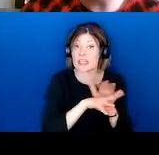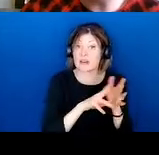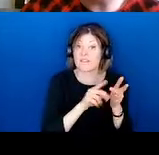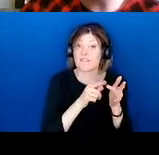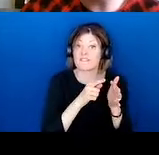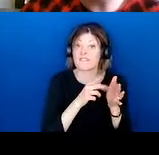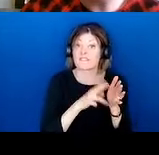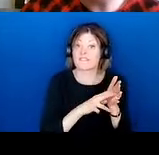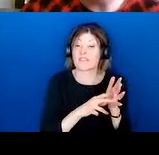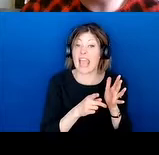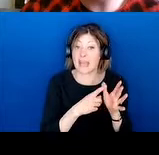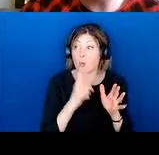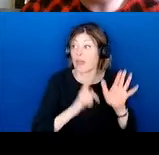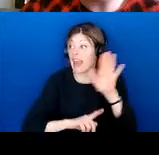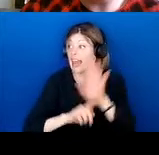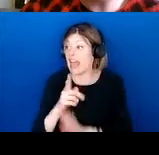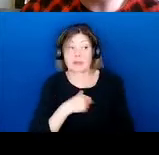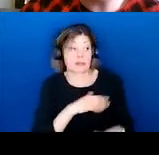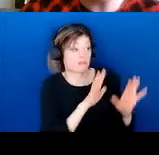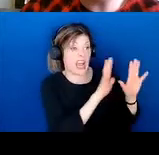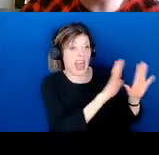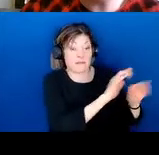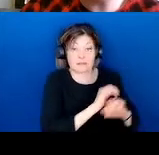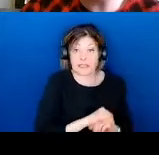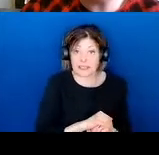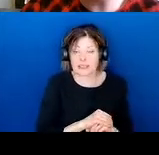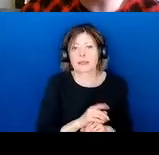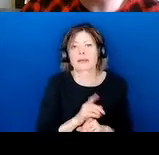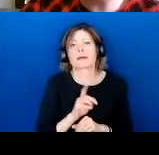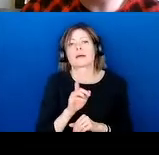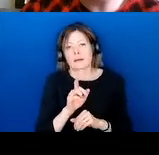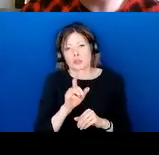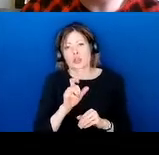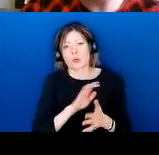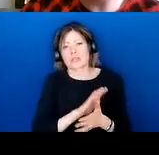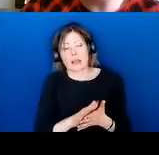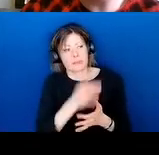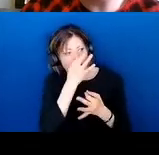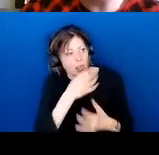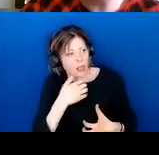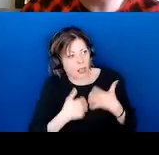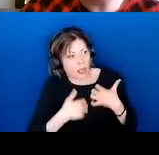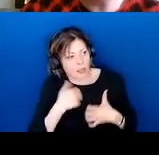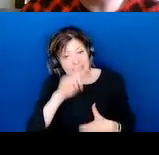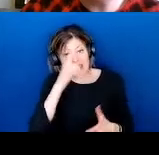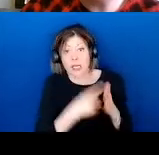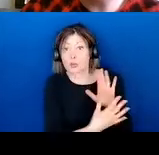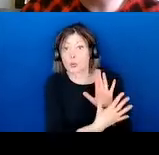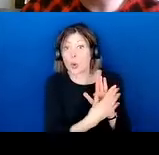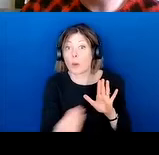Intrigued by this account, Hamilton recreated his own Turkish tent at Painshill.